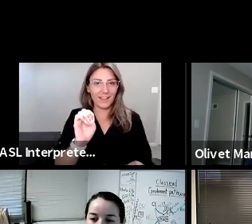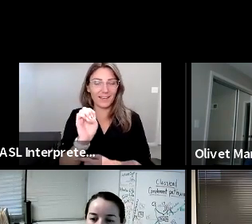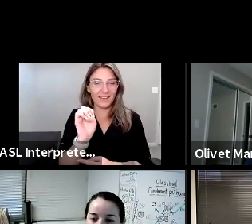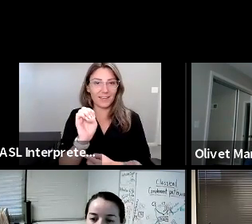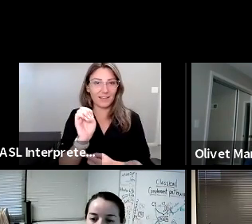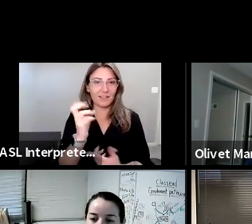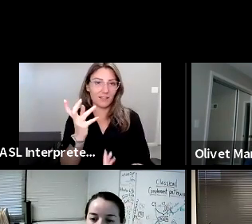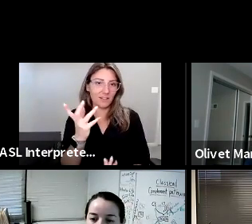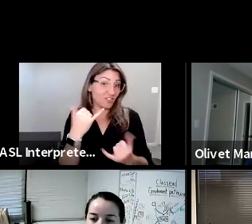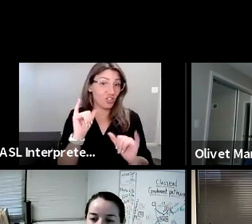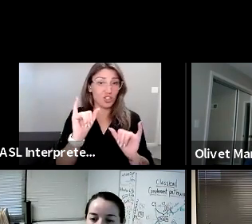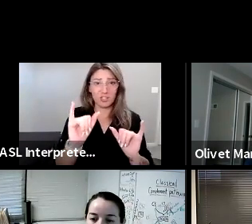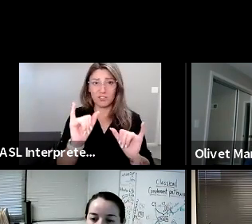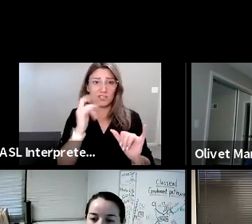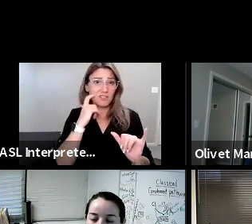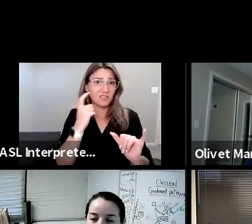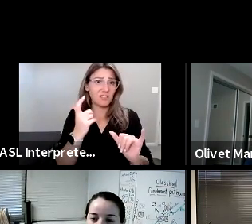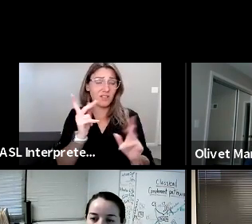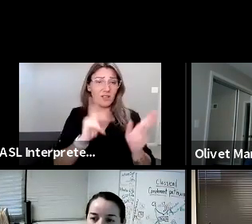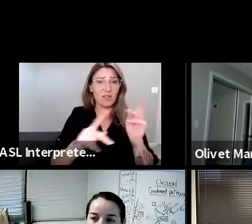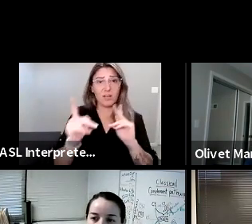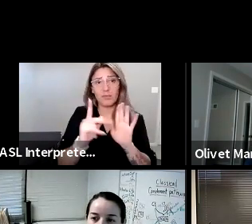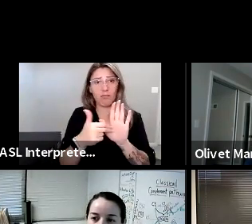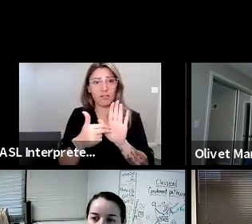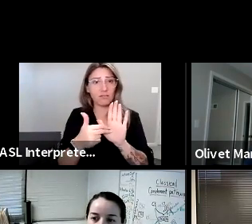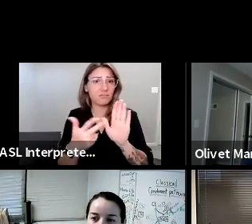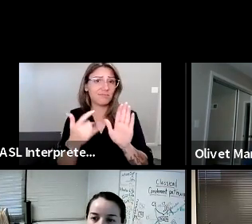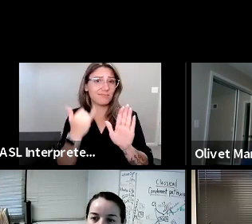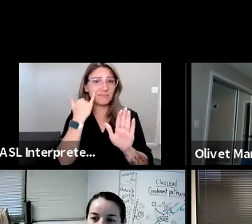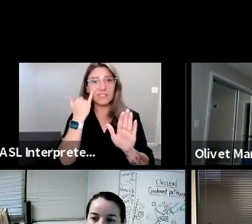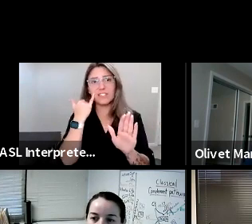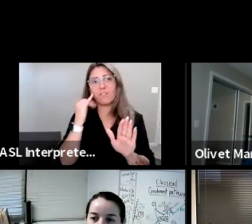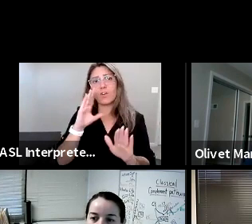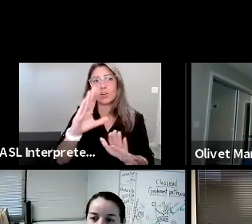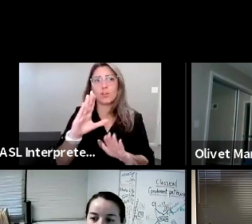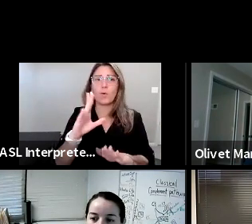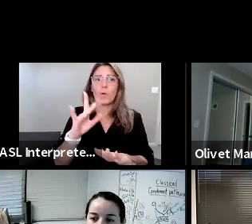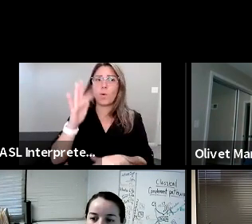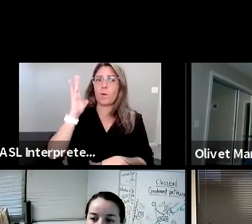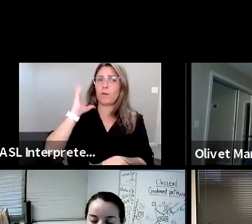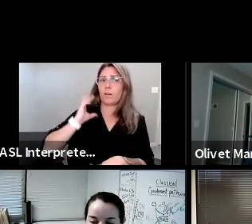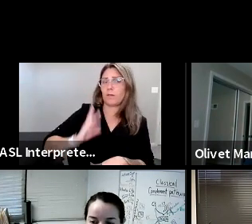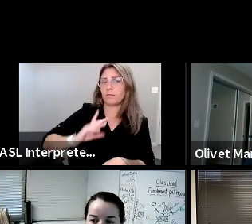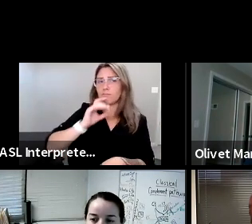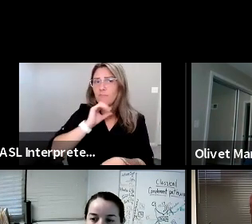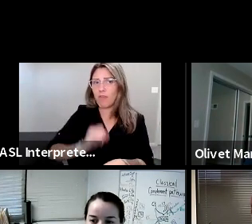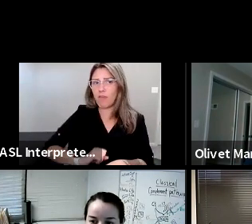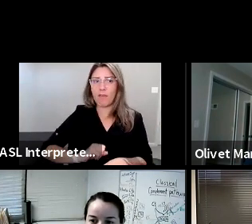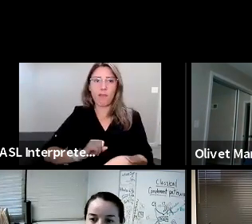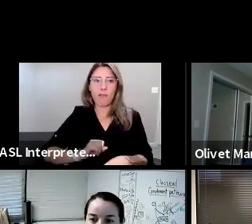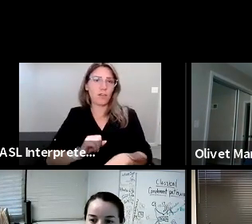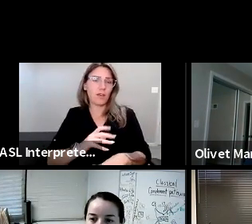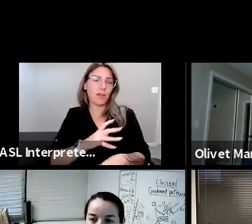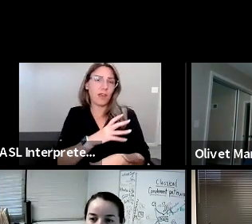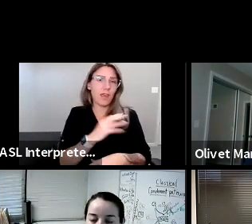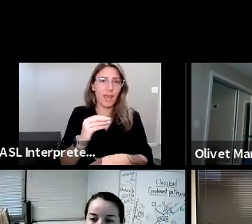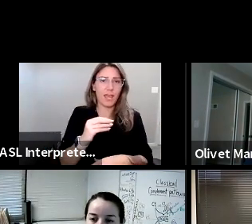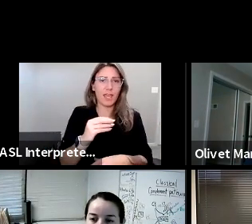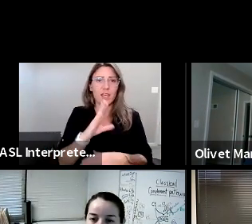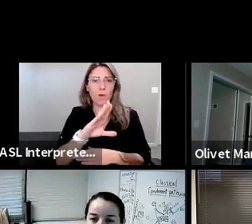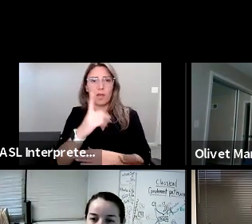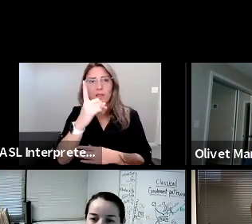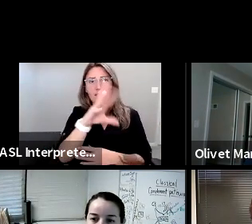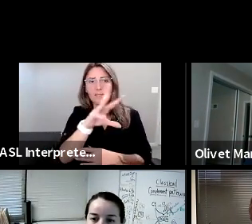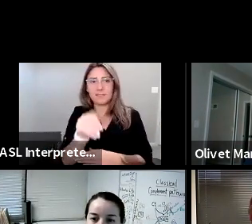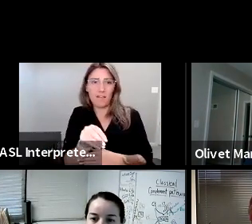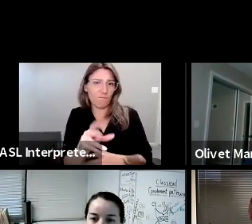there is still stigma in claiming, one's indigenous heritage and one's African heritage, right? And